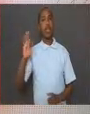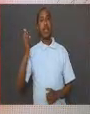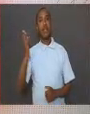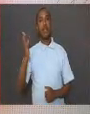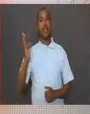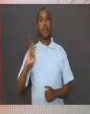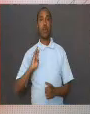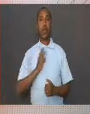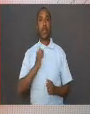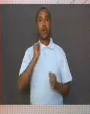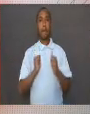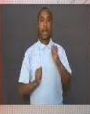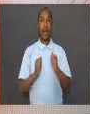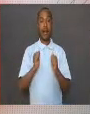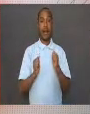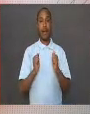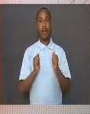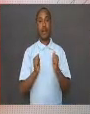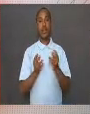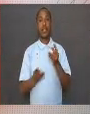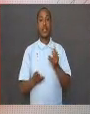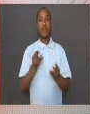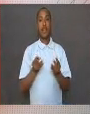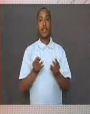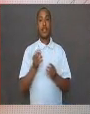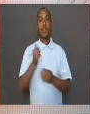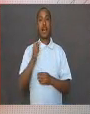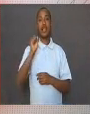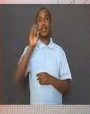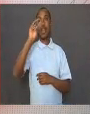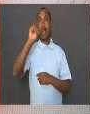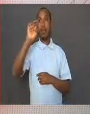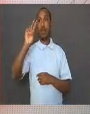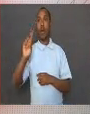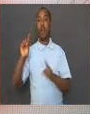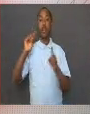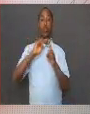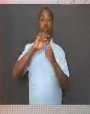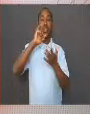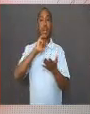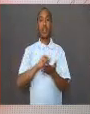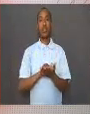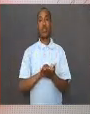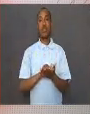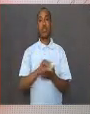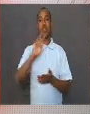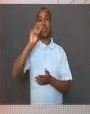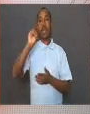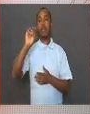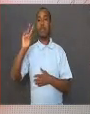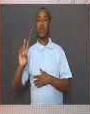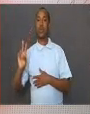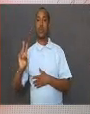If we compare the mass of M1 to that